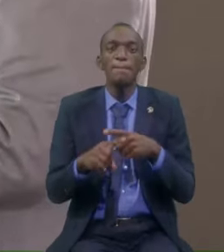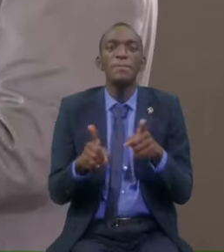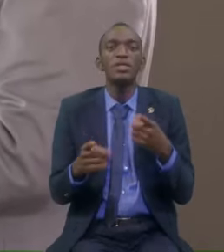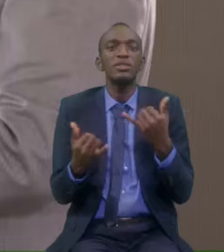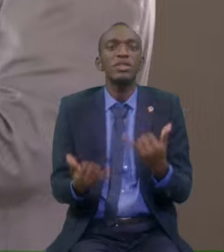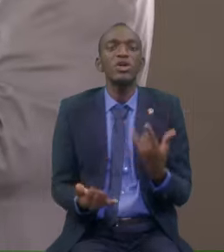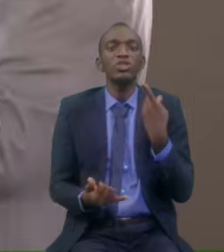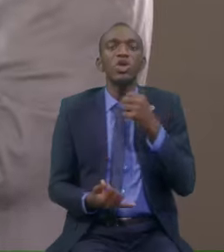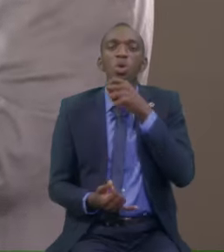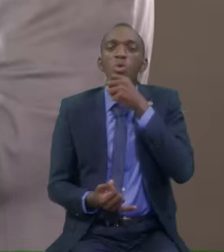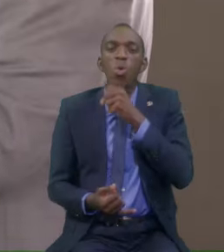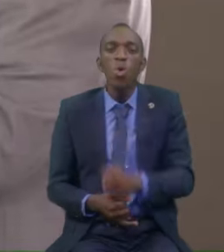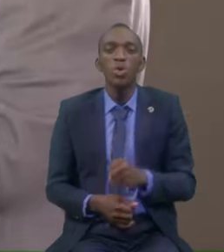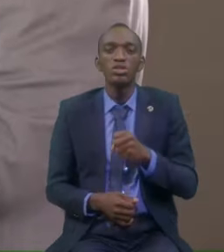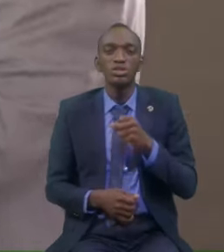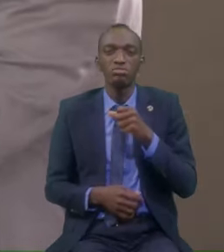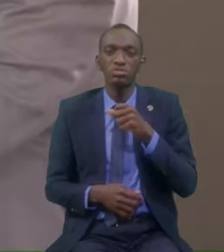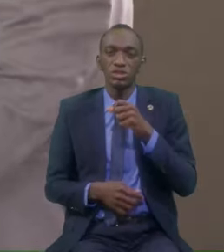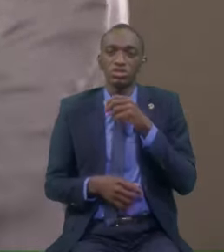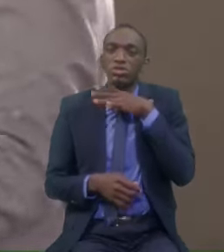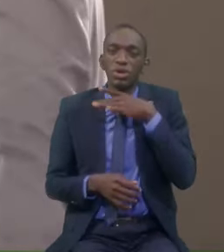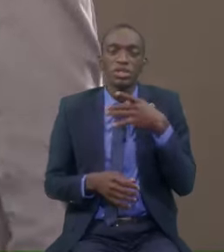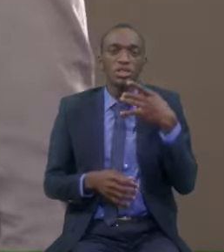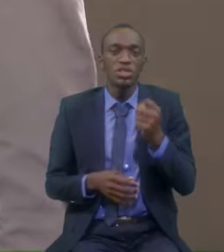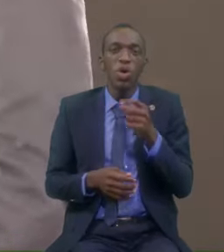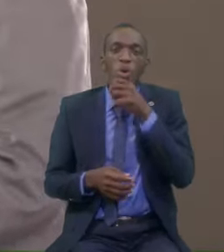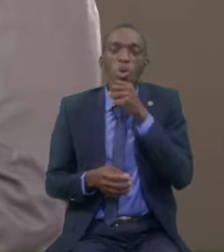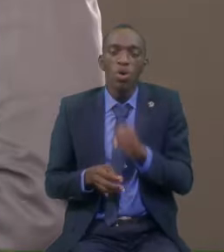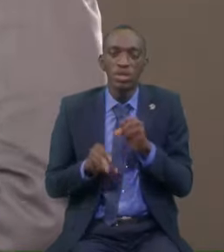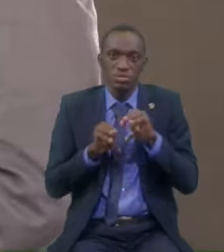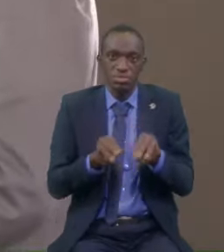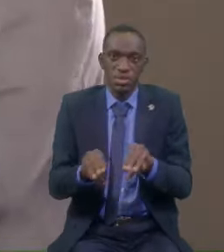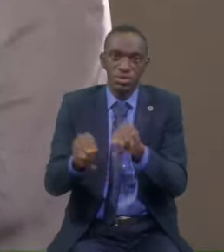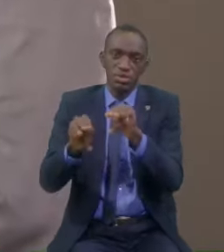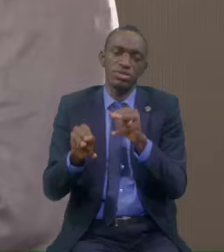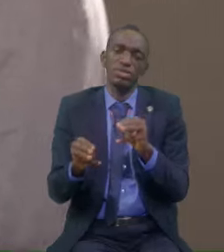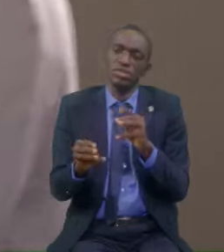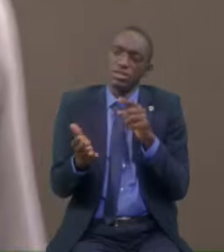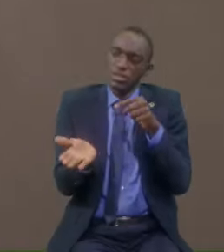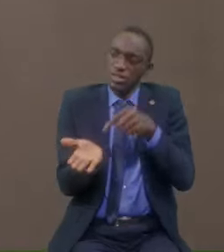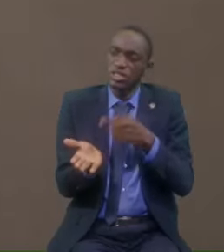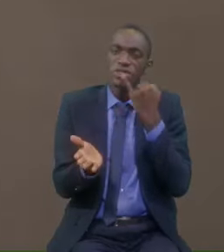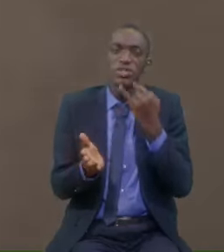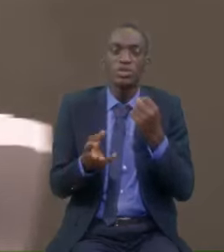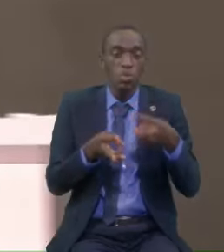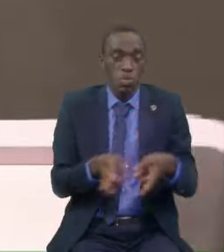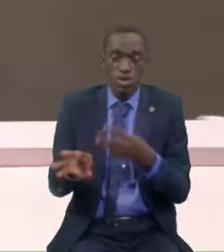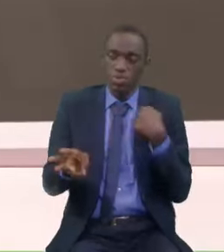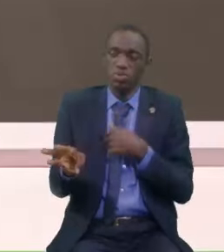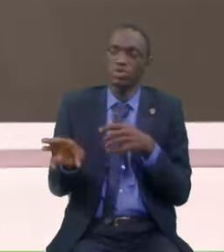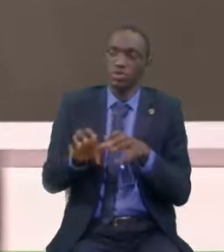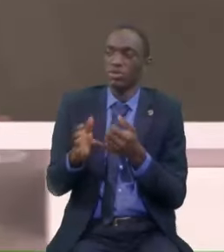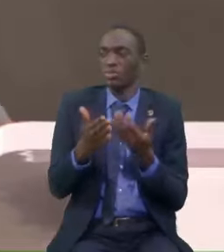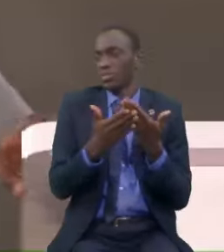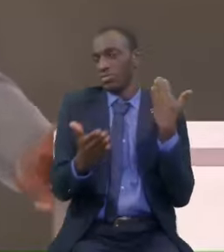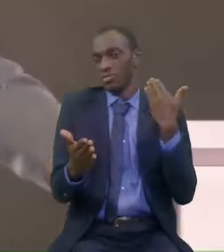old method, this is the way we always do it All that is burnt up. And I see John